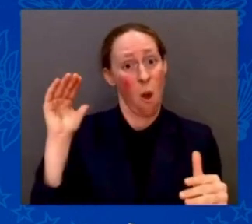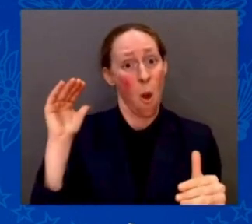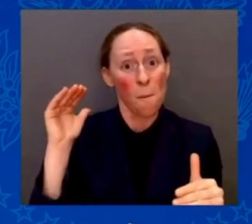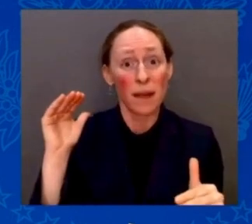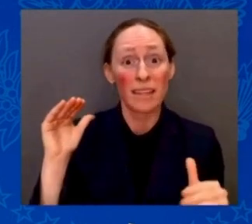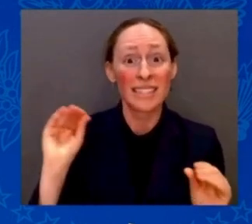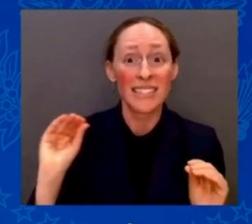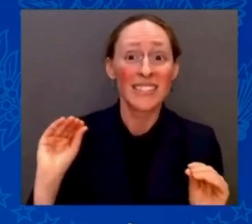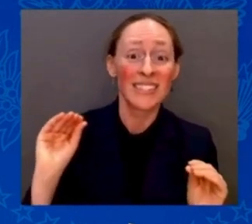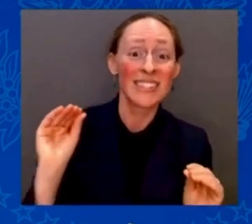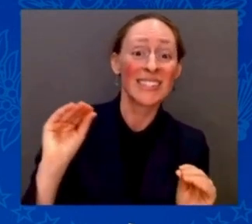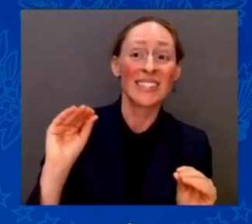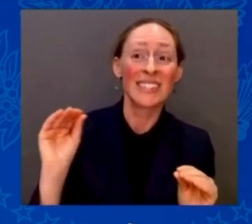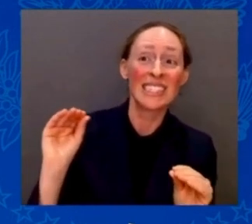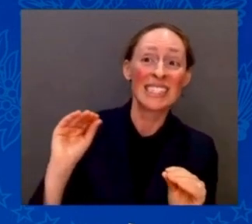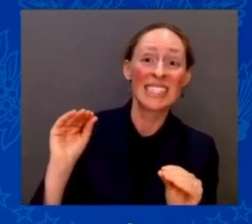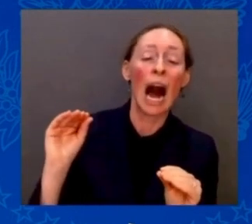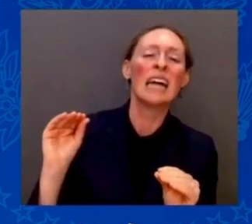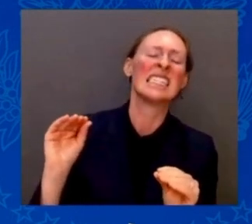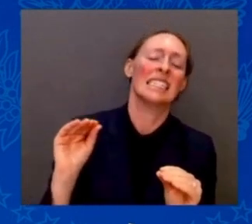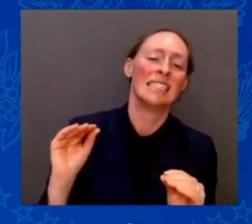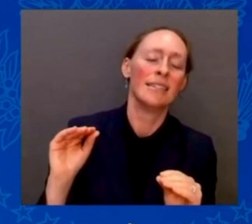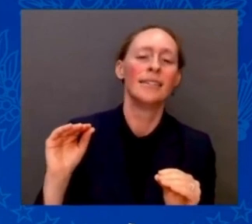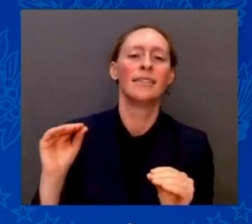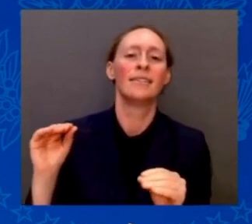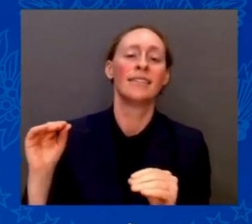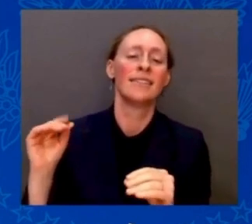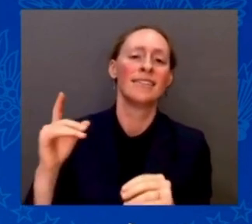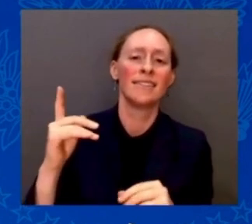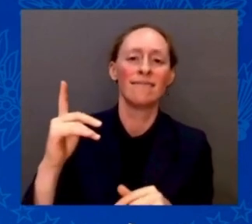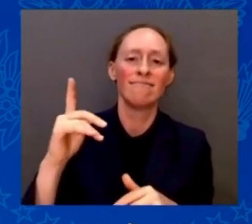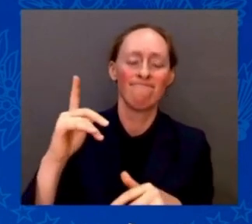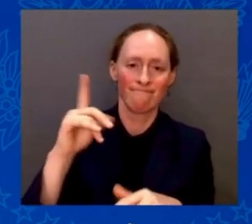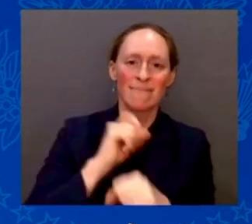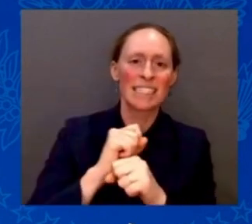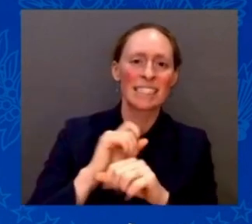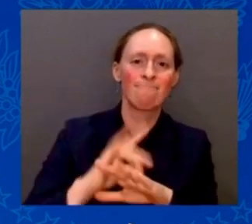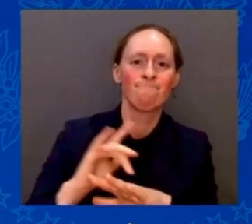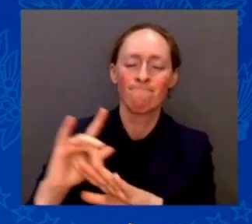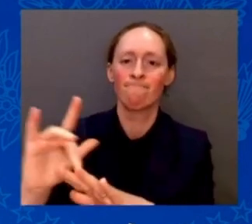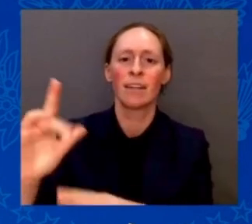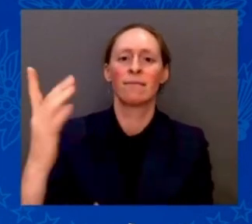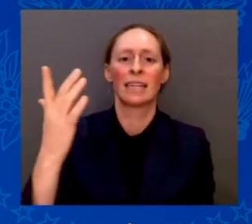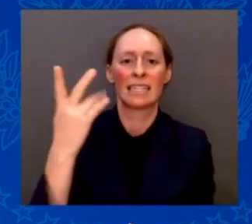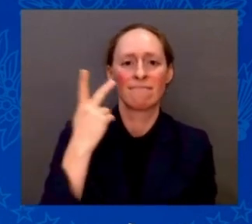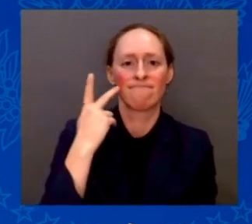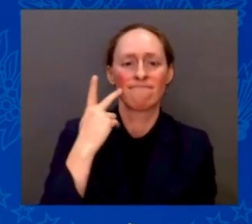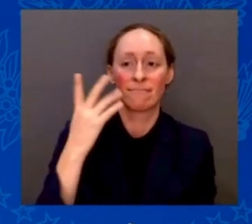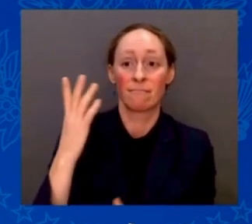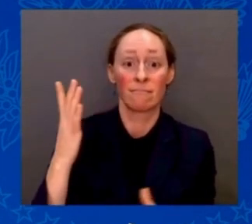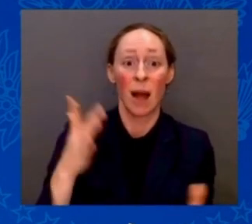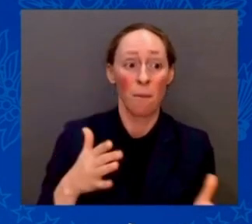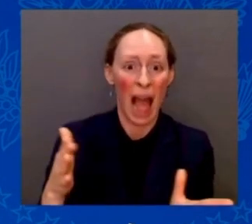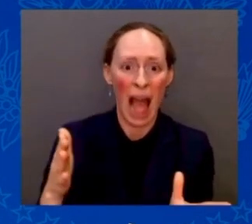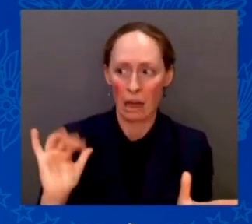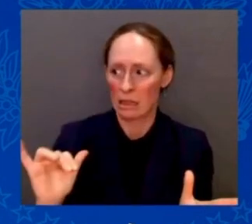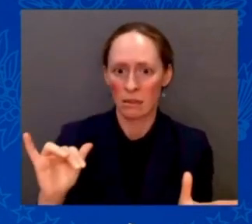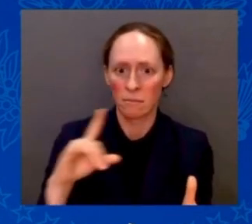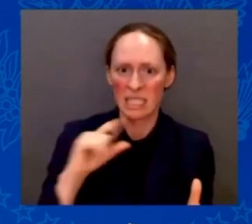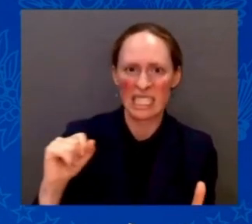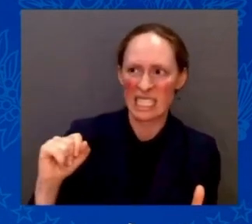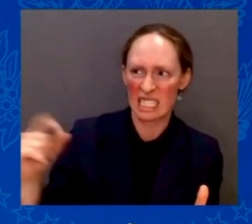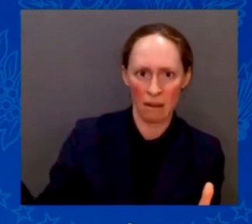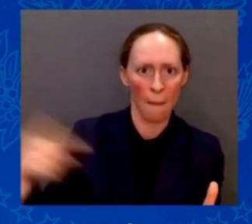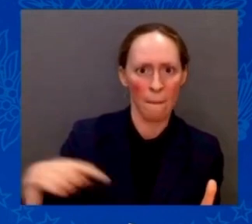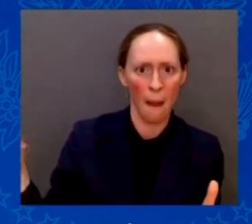them. So I think they're all in the process of rapidly focusing on what may happen, what may not